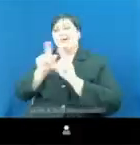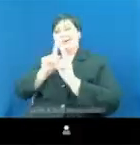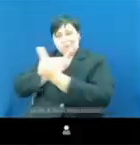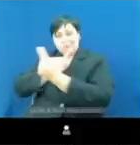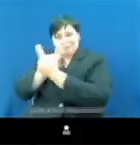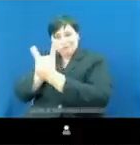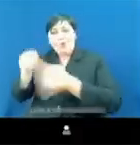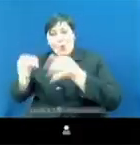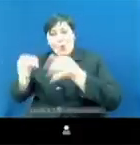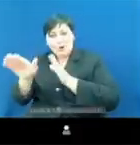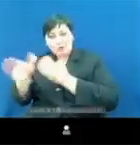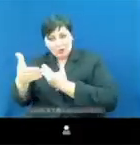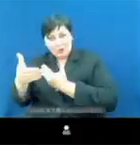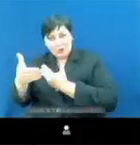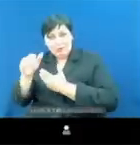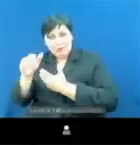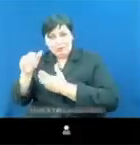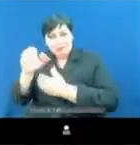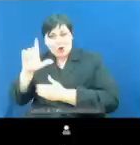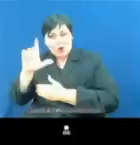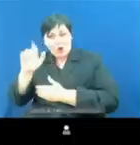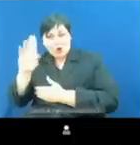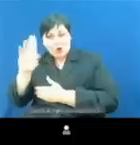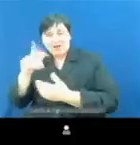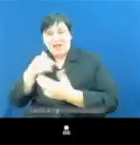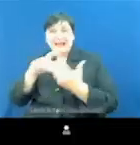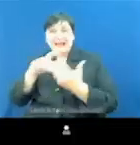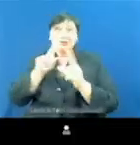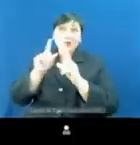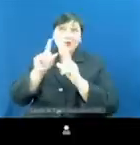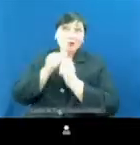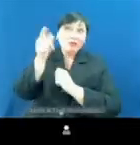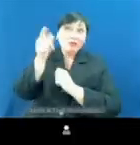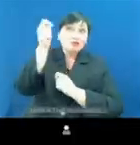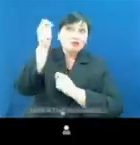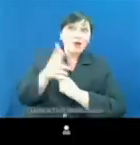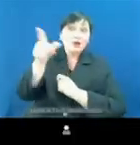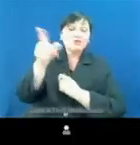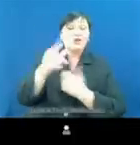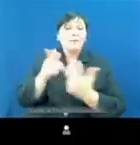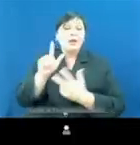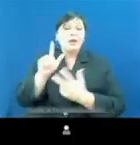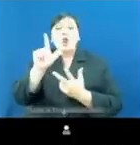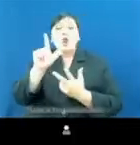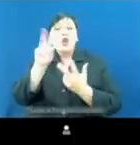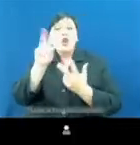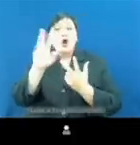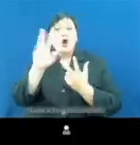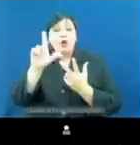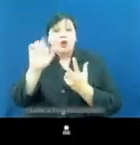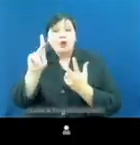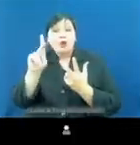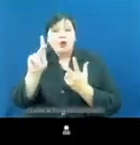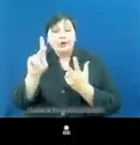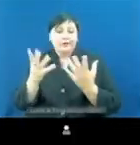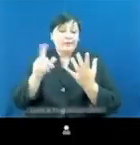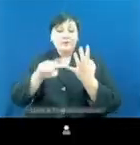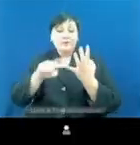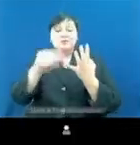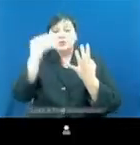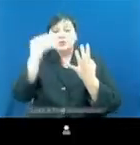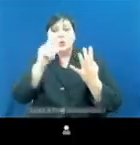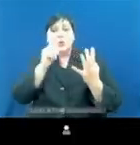talk to the judge, you might go to a law clerk. So the bailiff, obviously, knowing what the various